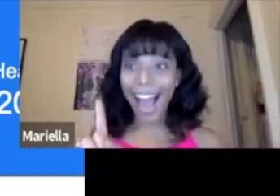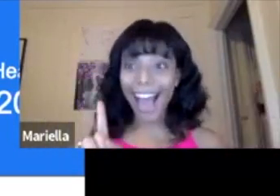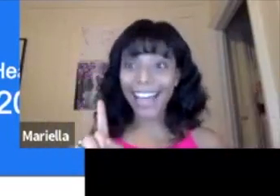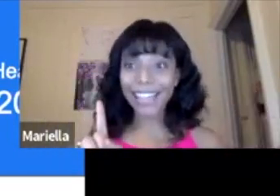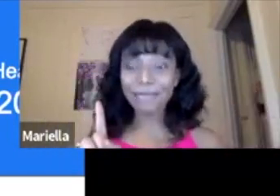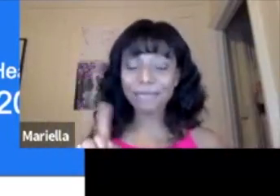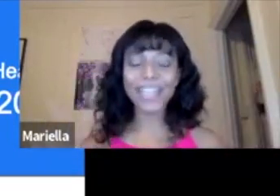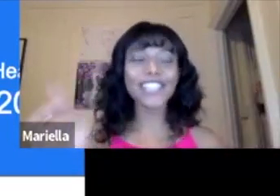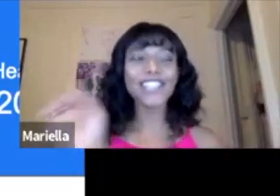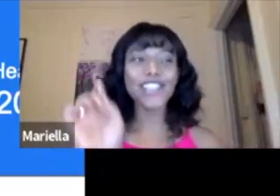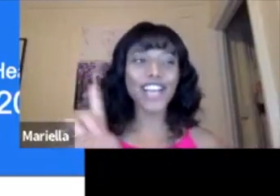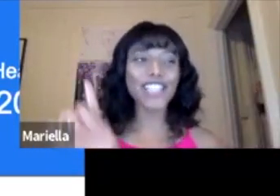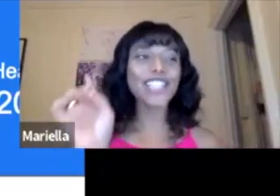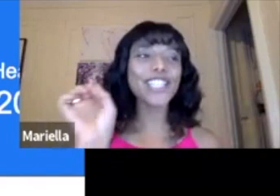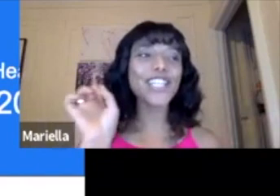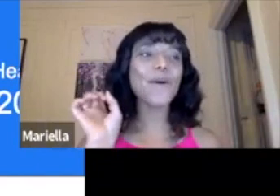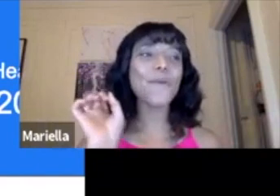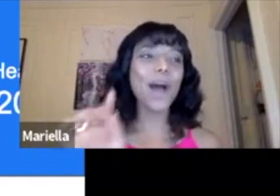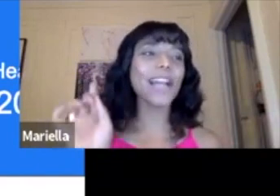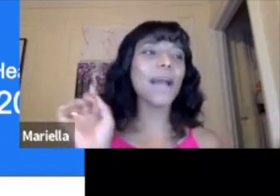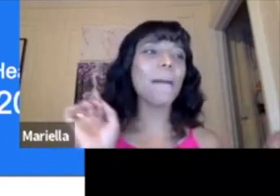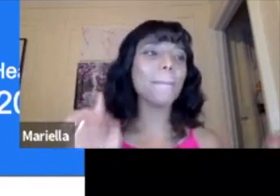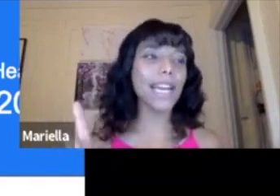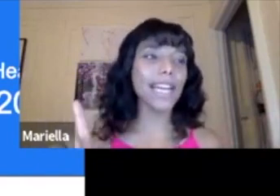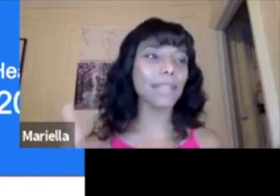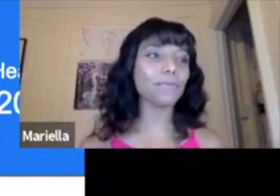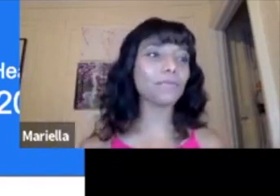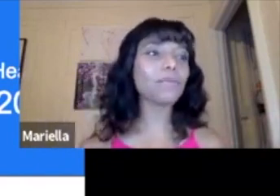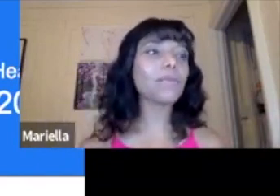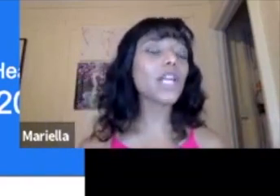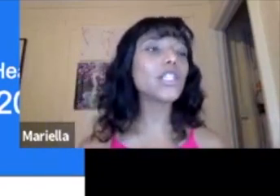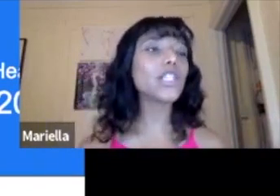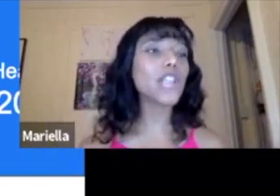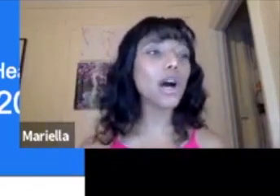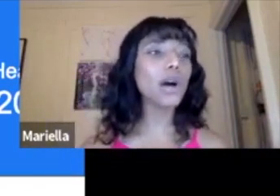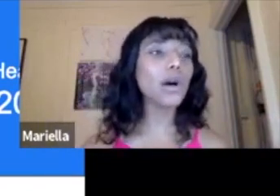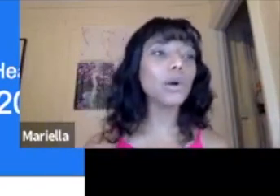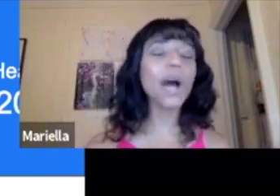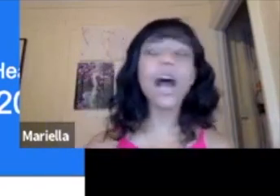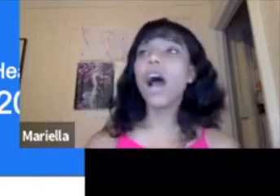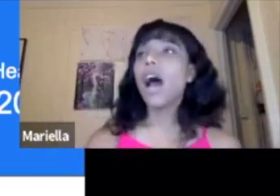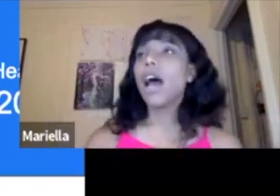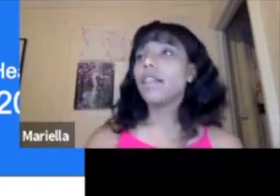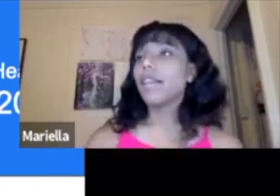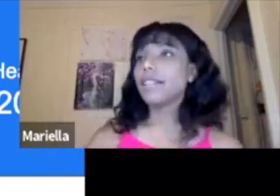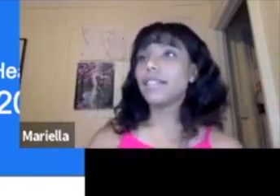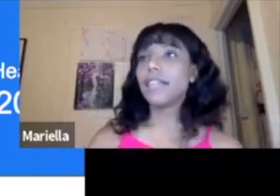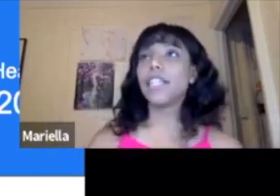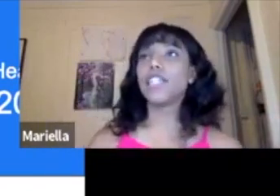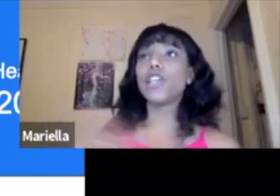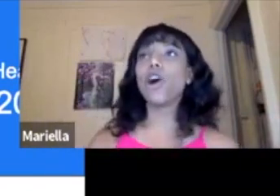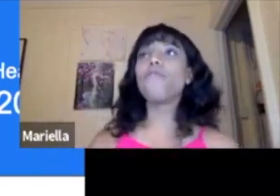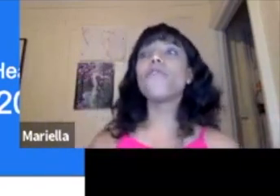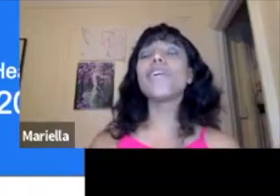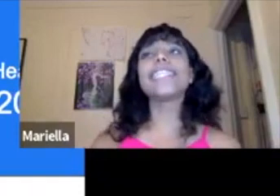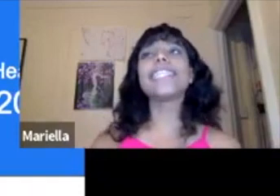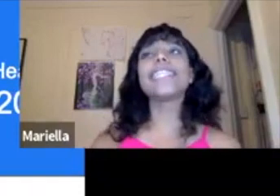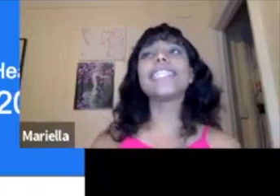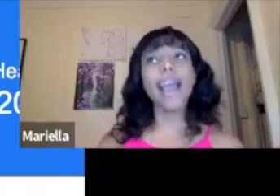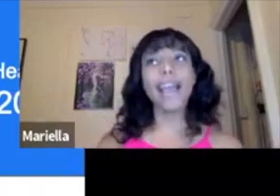to that in just 1 minute. So let's see. So